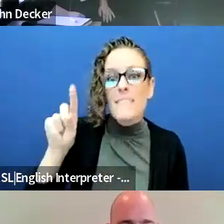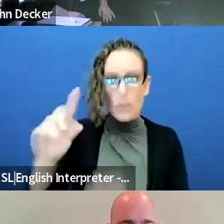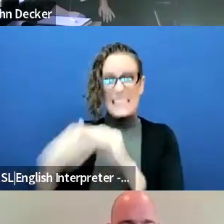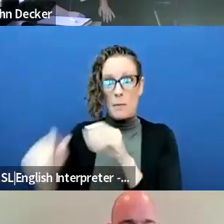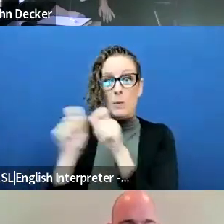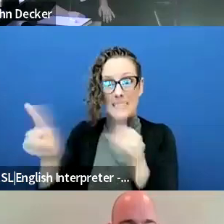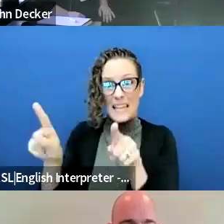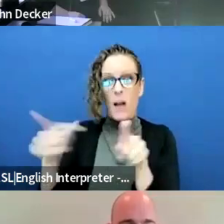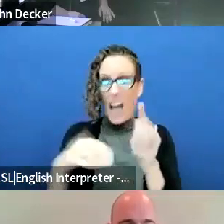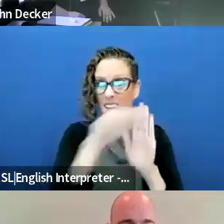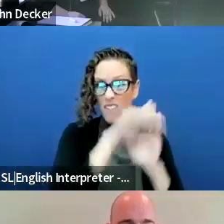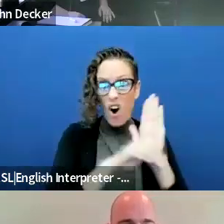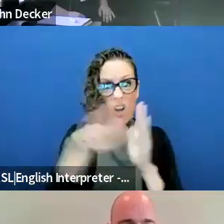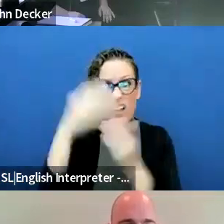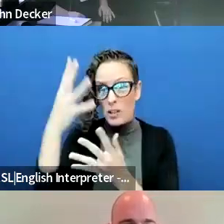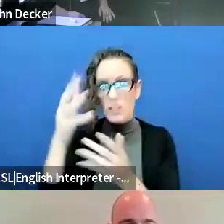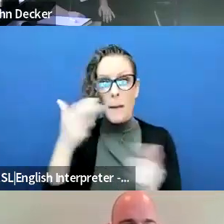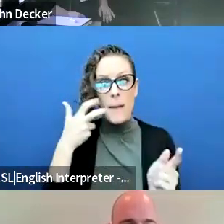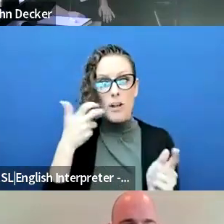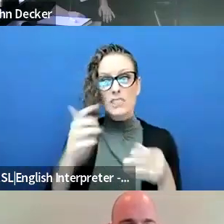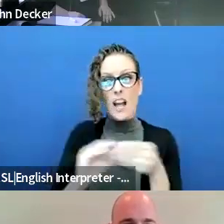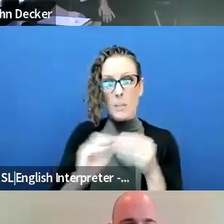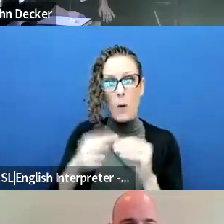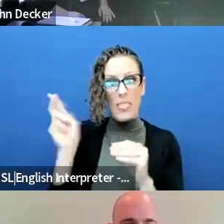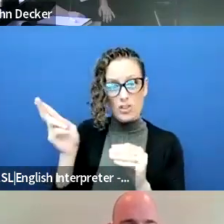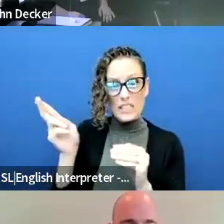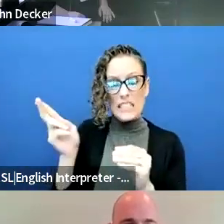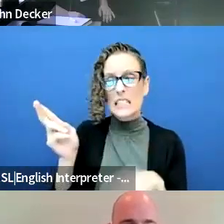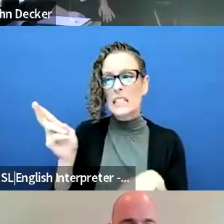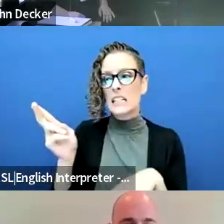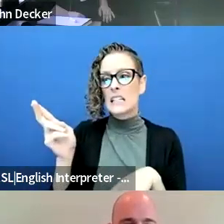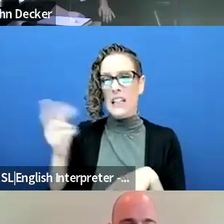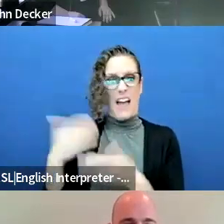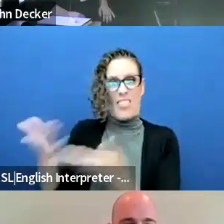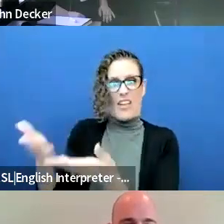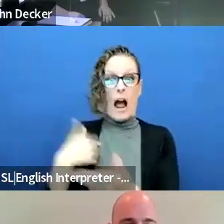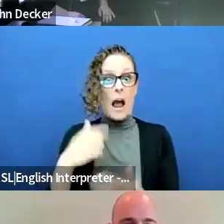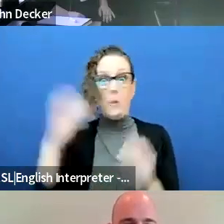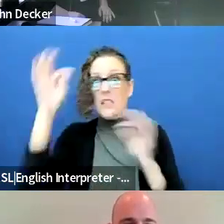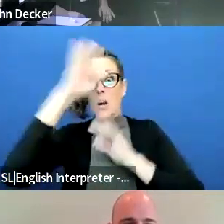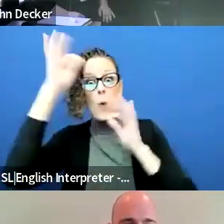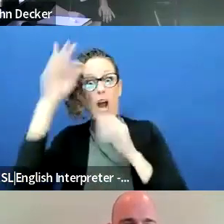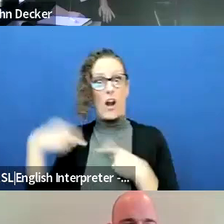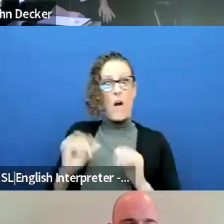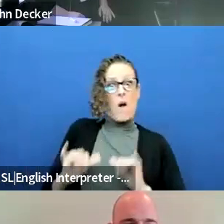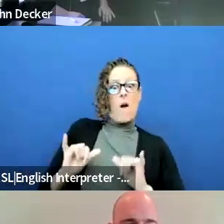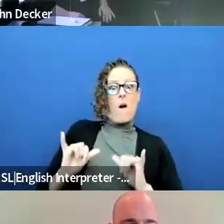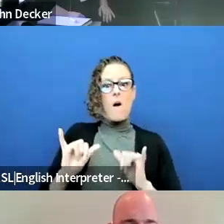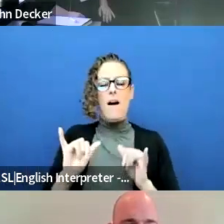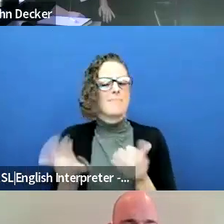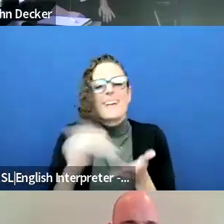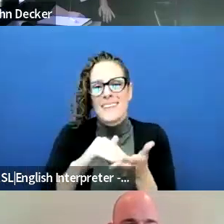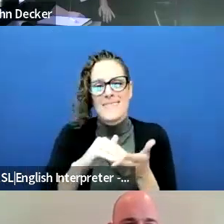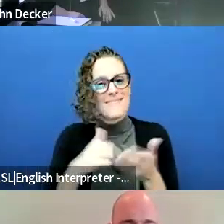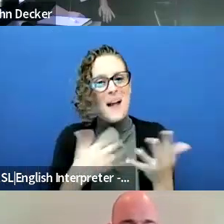an email that got sent out that has that information that Michael talked about with the history. And I was not aware of it. And so I just, again,